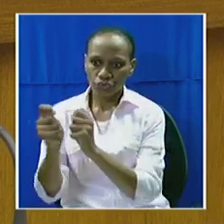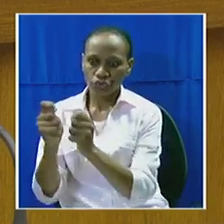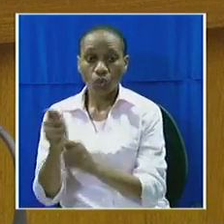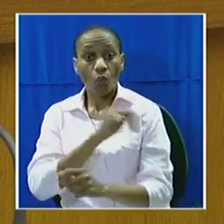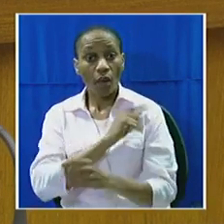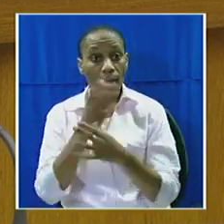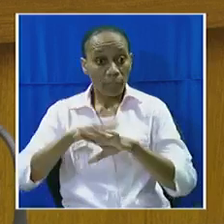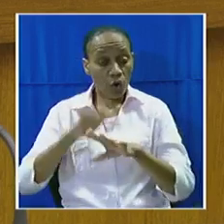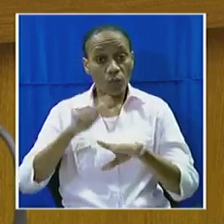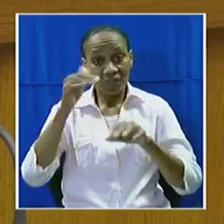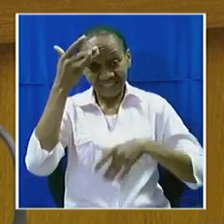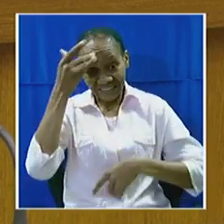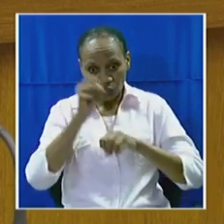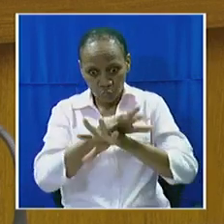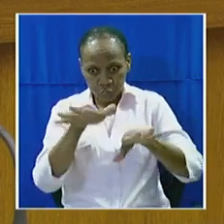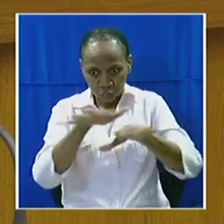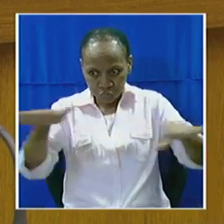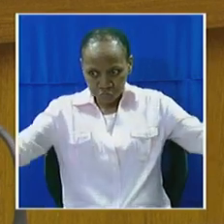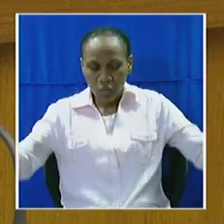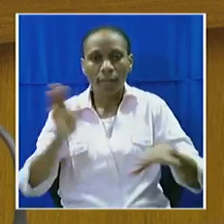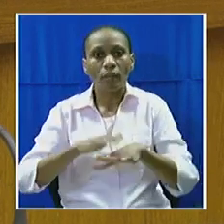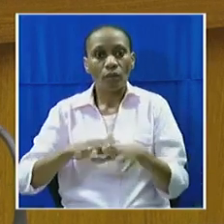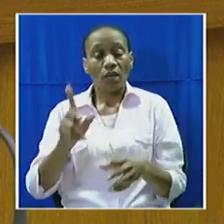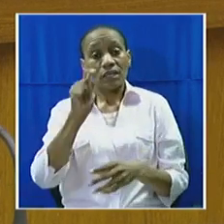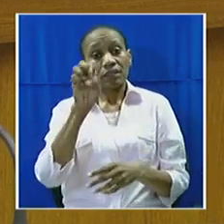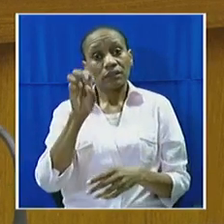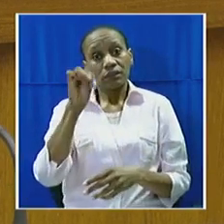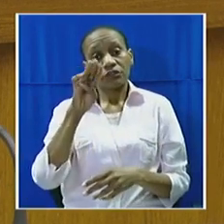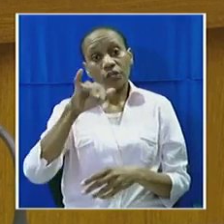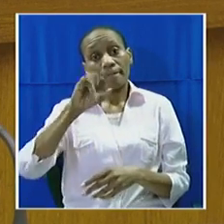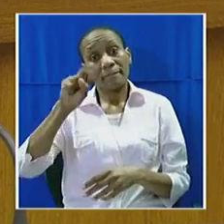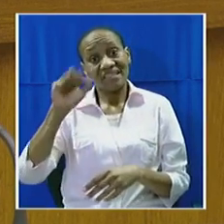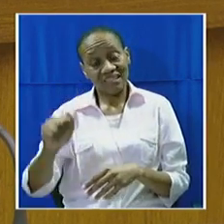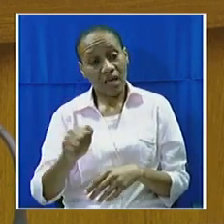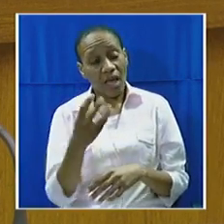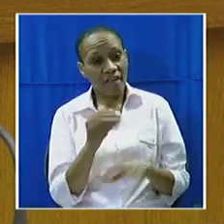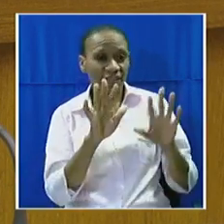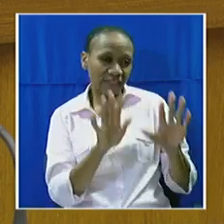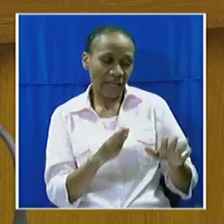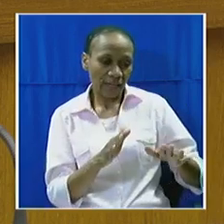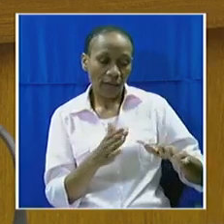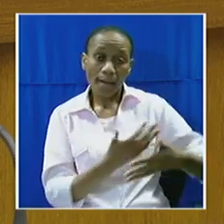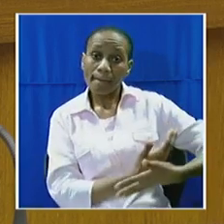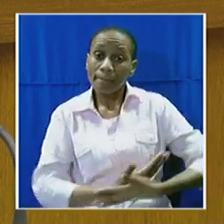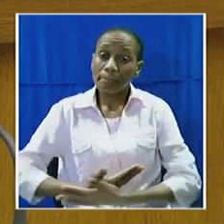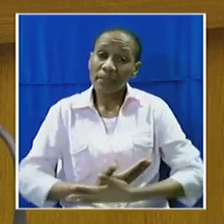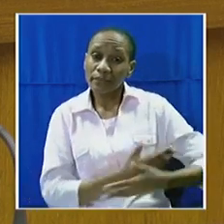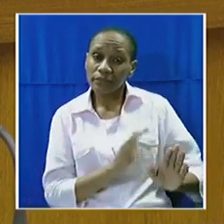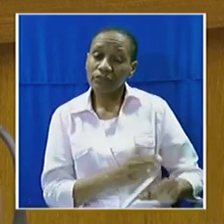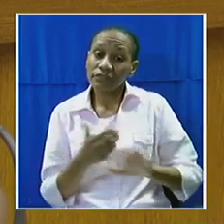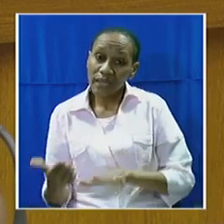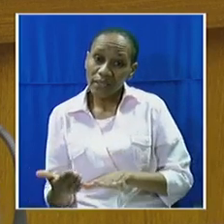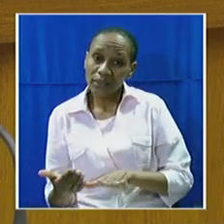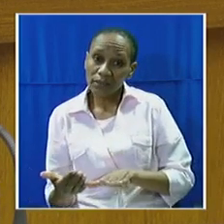increased exponentially. As an example, Tembisa Hospital, which saw the death of 10 babies due to a hospital-acquired